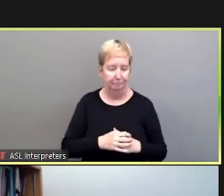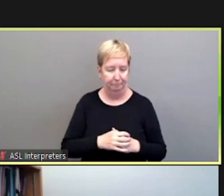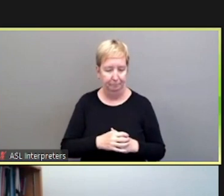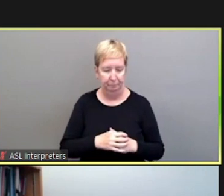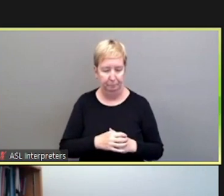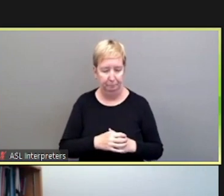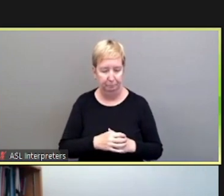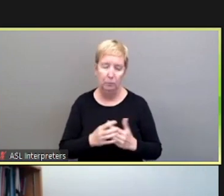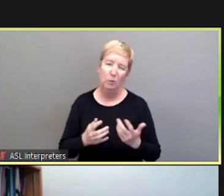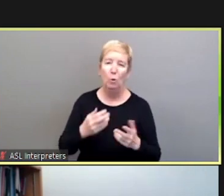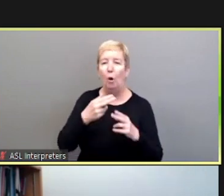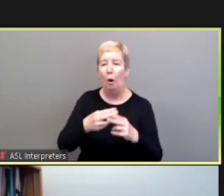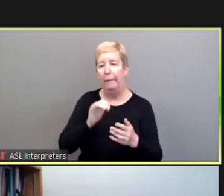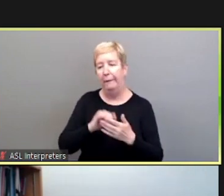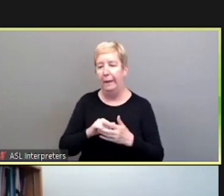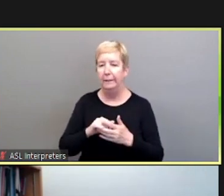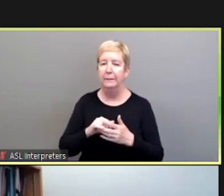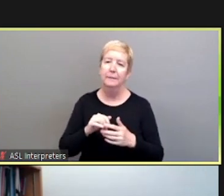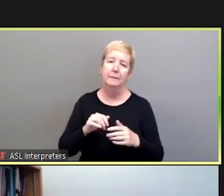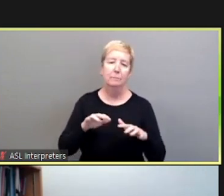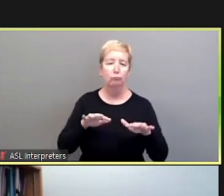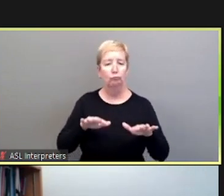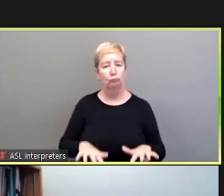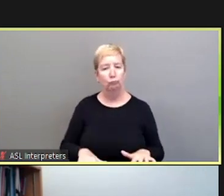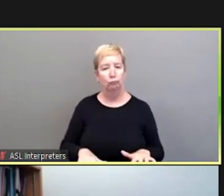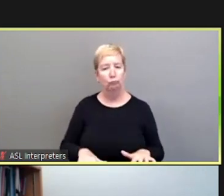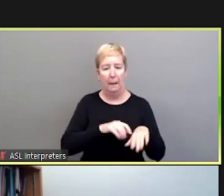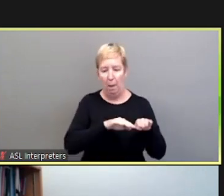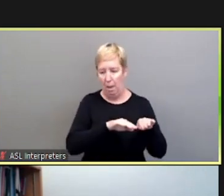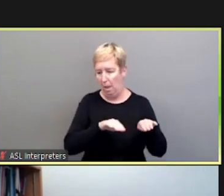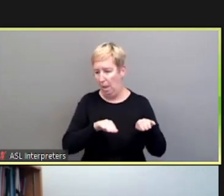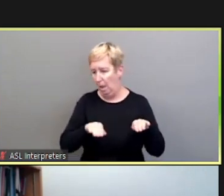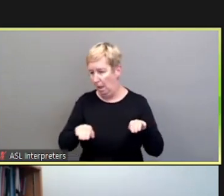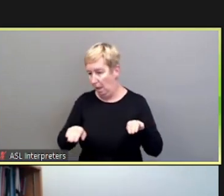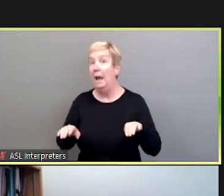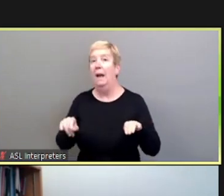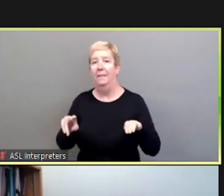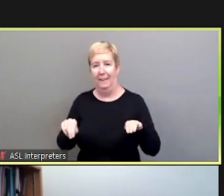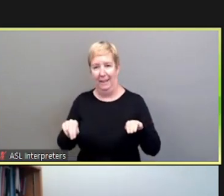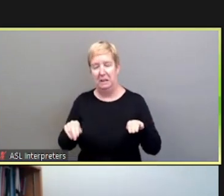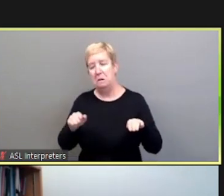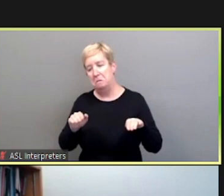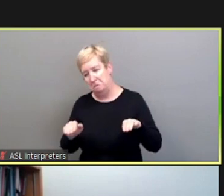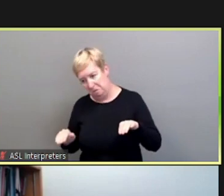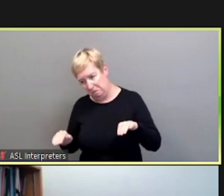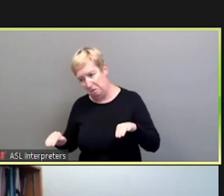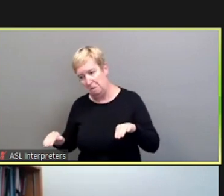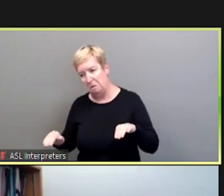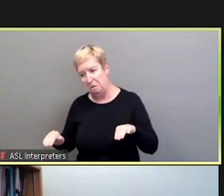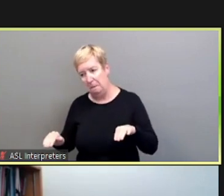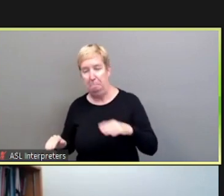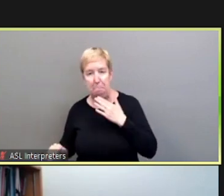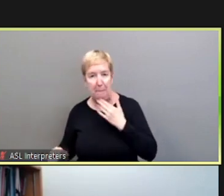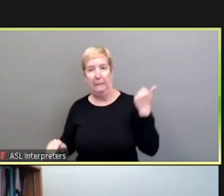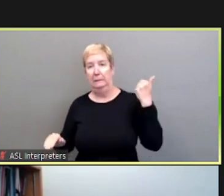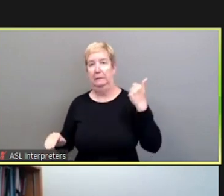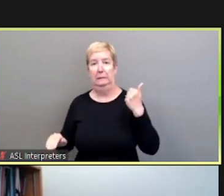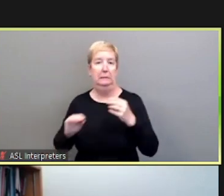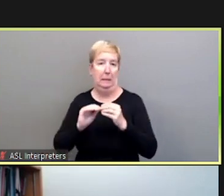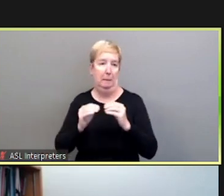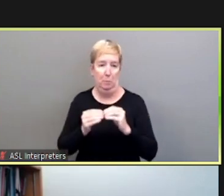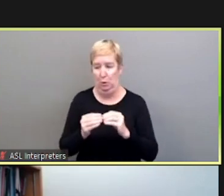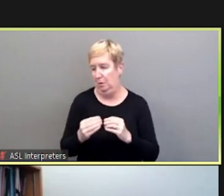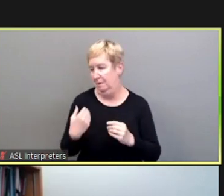we could call a lull for a period of time and then hit our lowest numbers in, I'd say, end